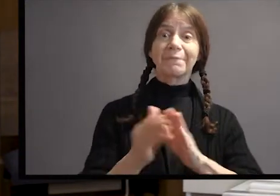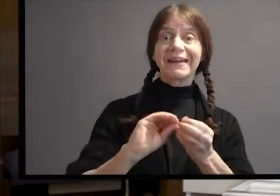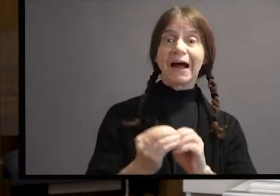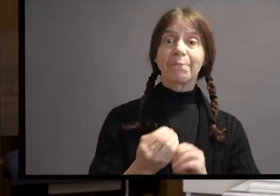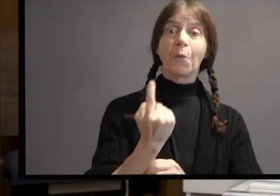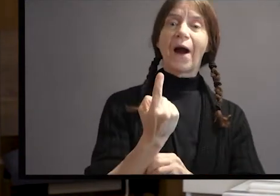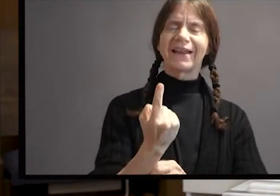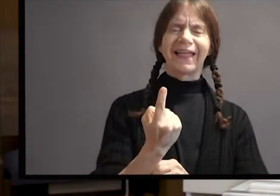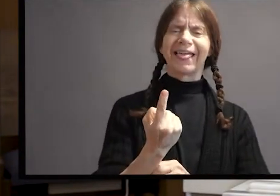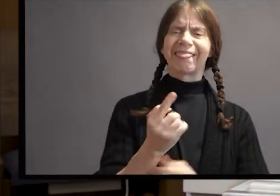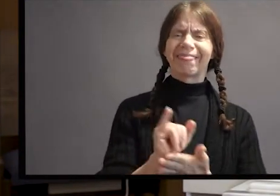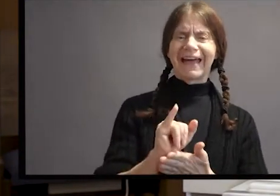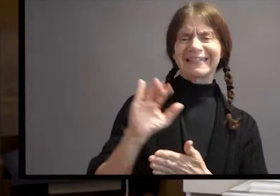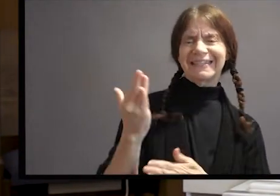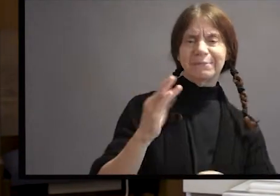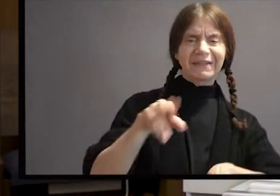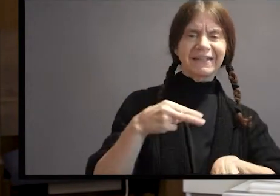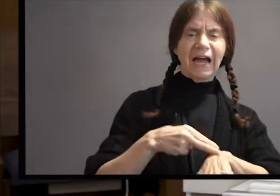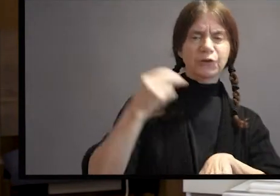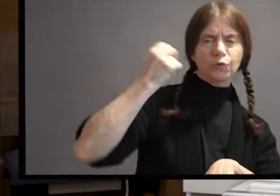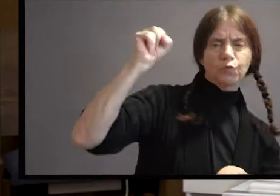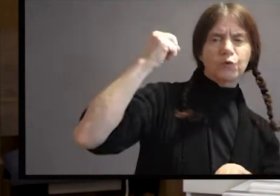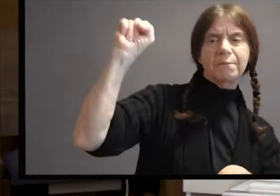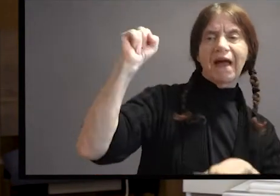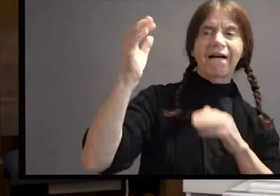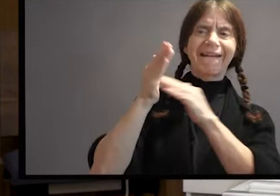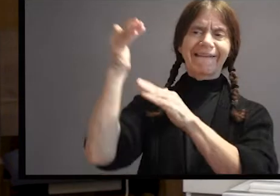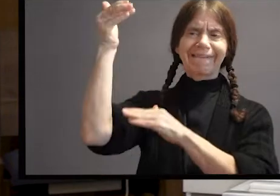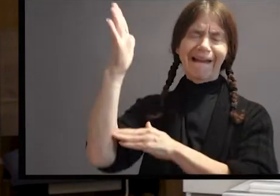for you to rebel against the Lord your God.